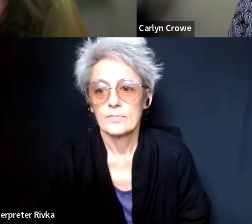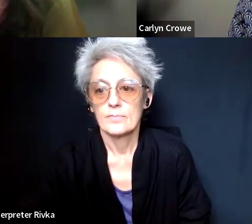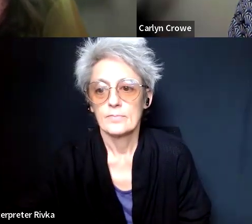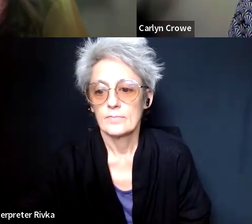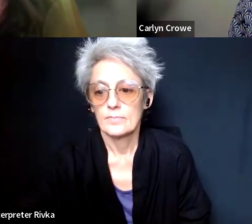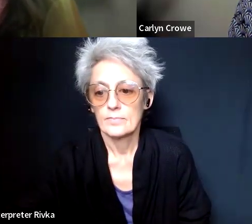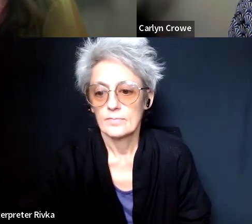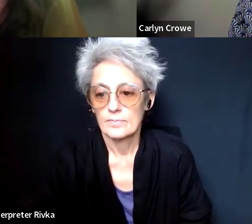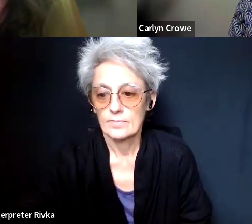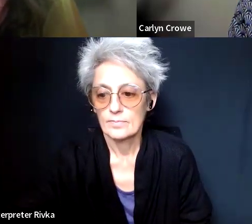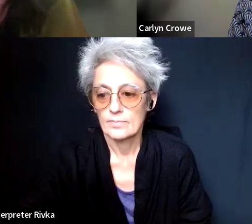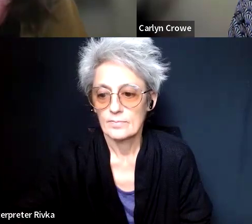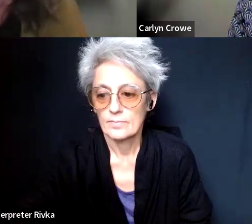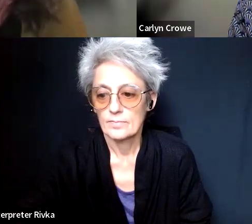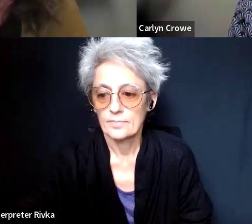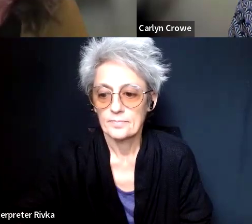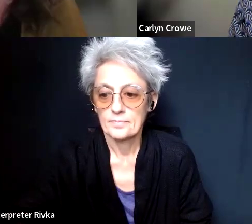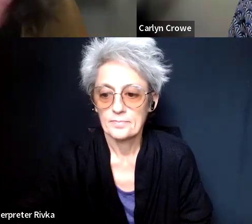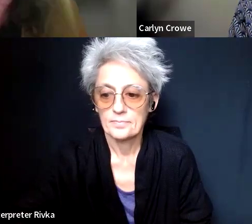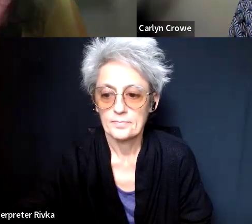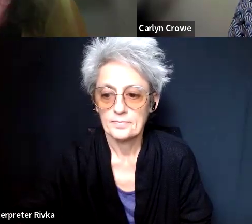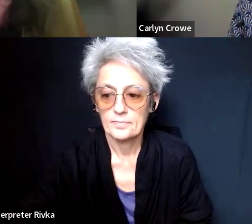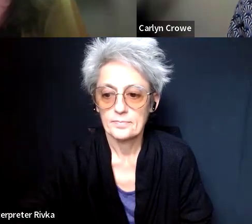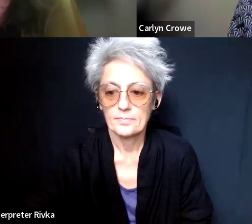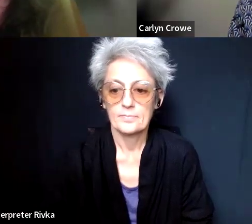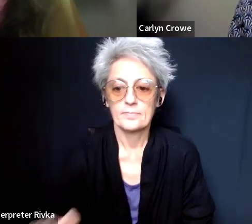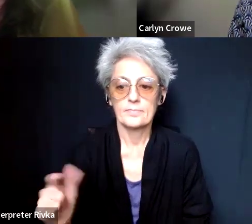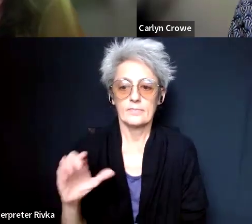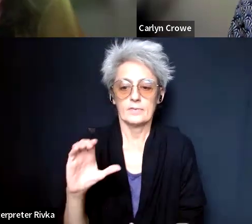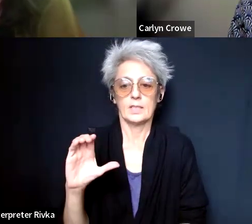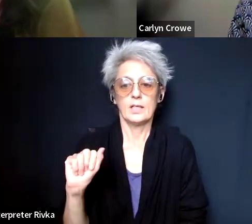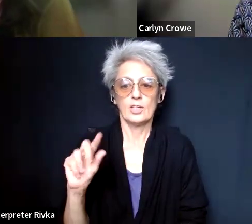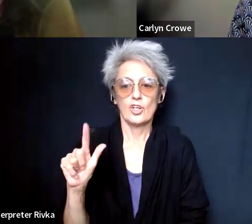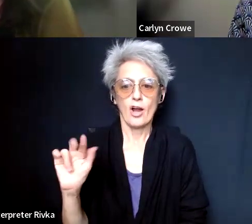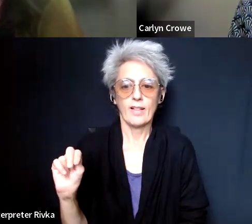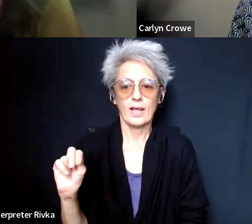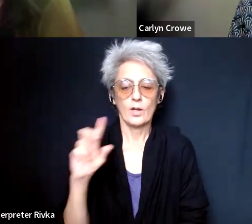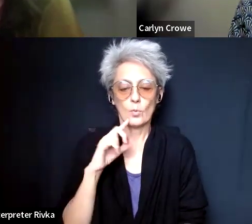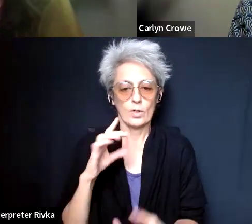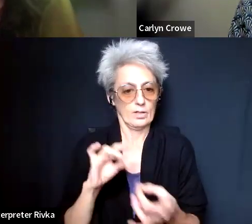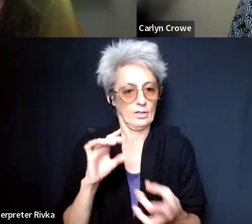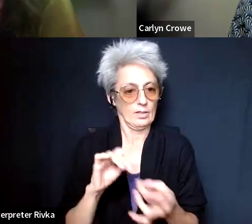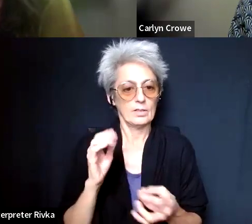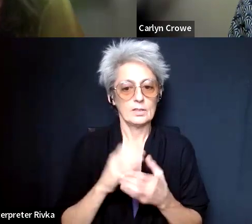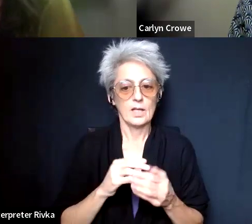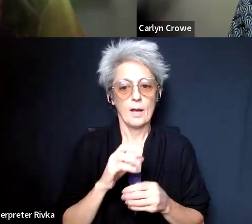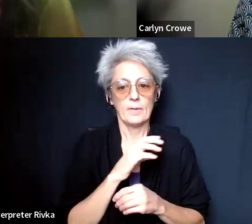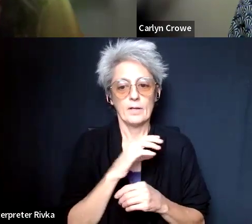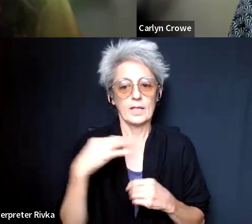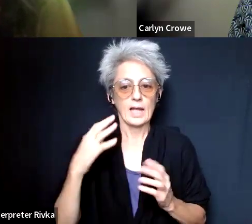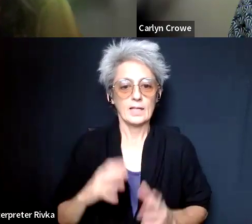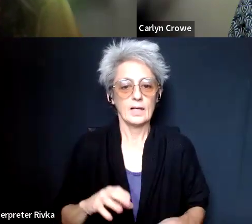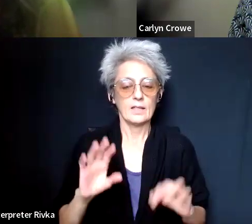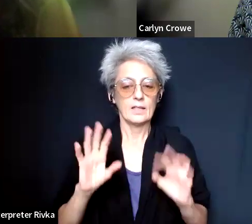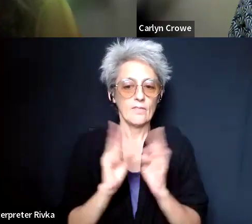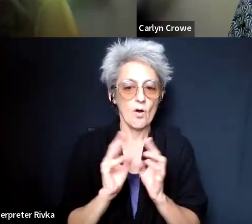And I'm going to turn it over to Carlin to talk about some of the candidate forums or disability dialogues that